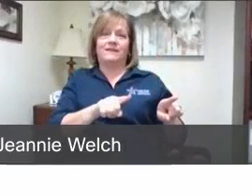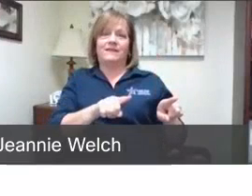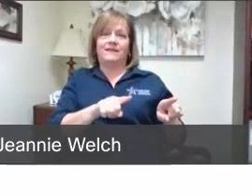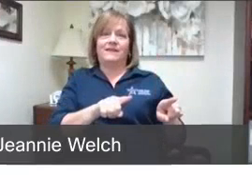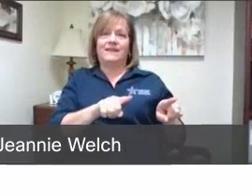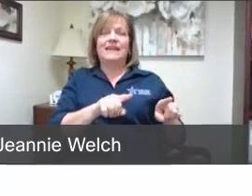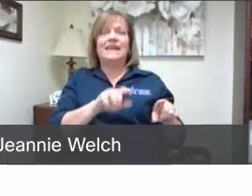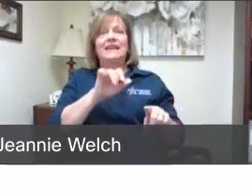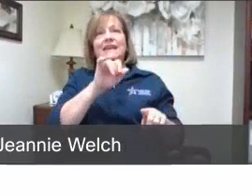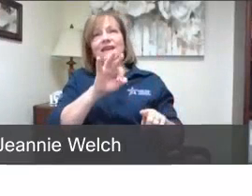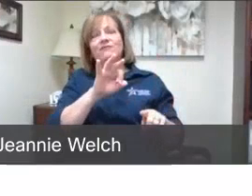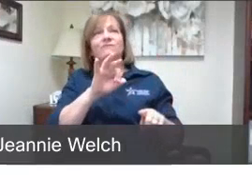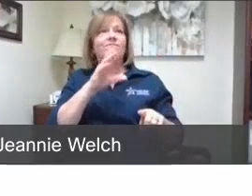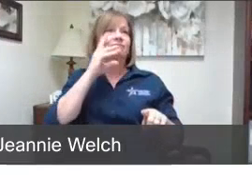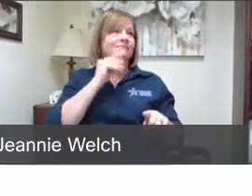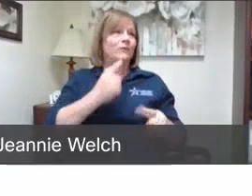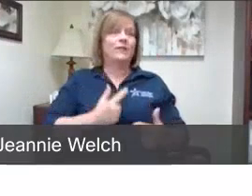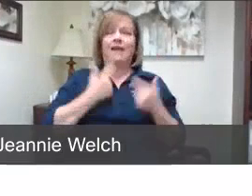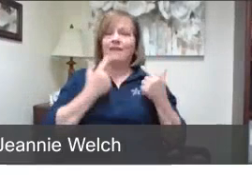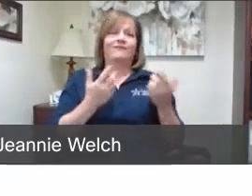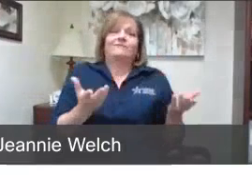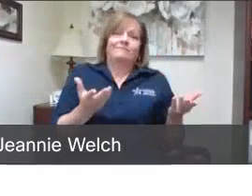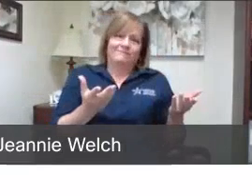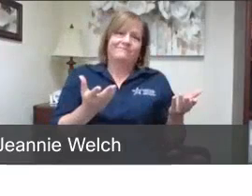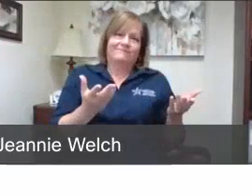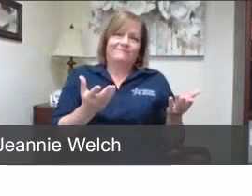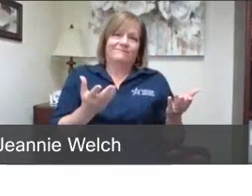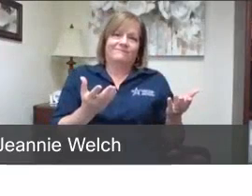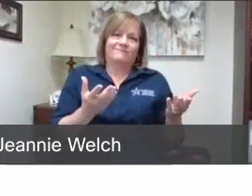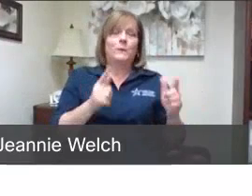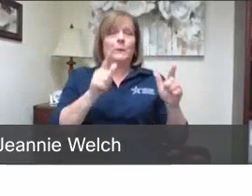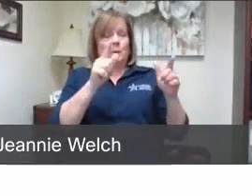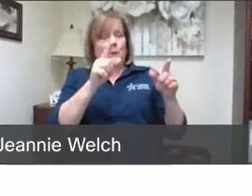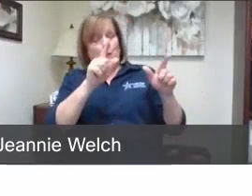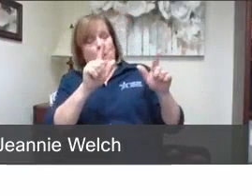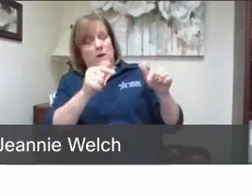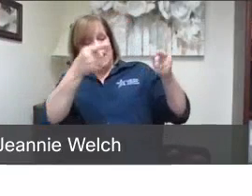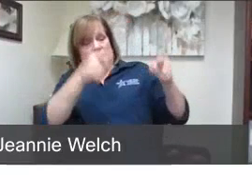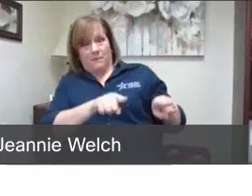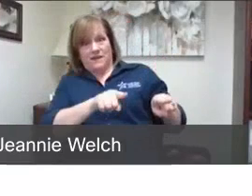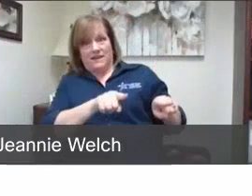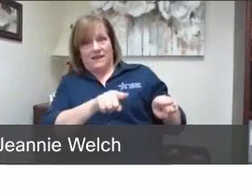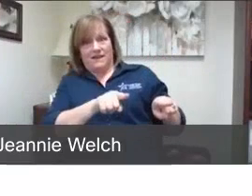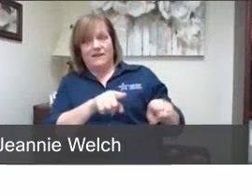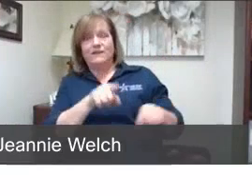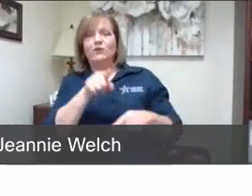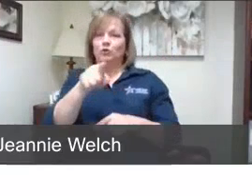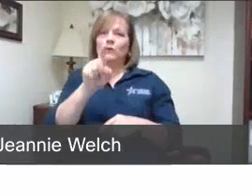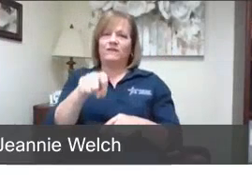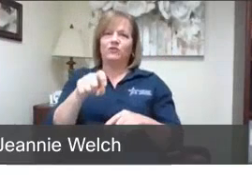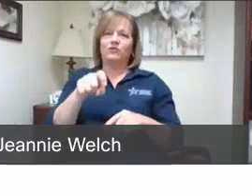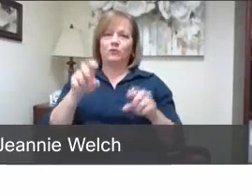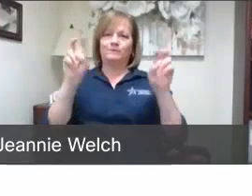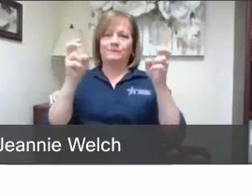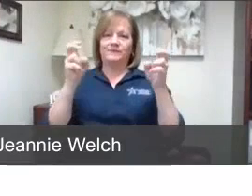self-caring, but some things that might happen in life. And so when these difficult times come, you have to self-care. And